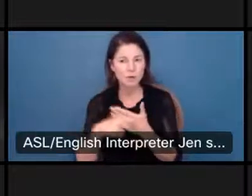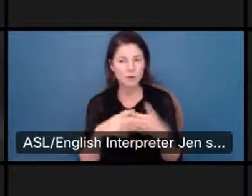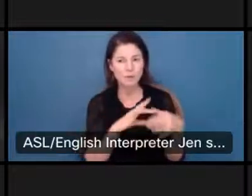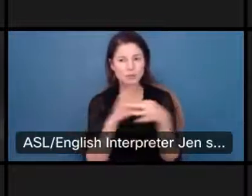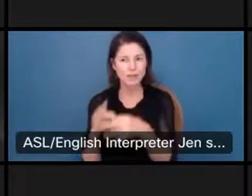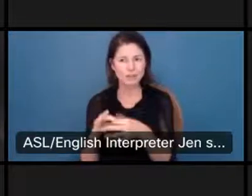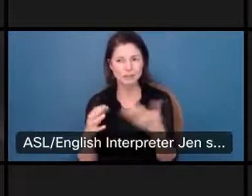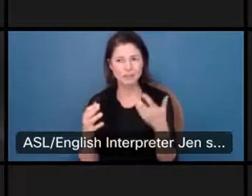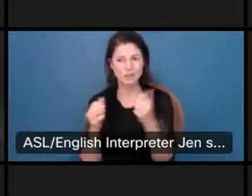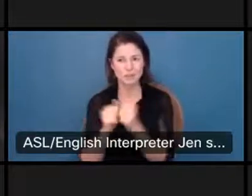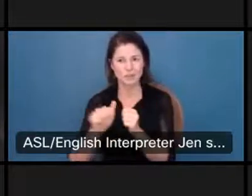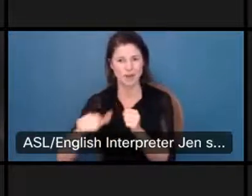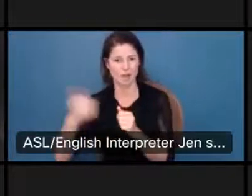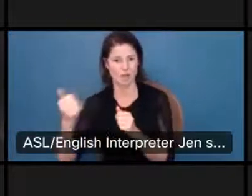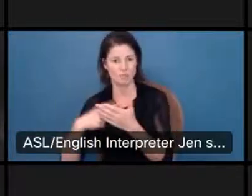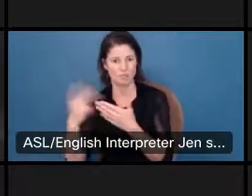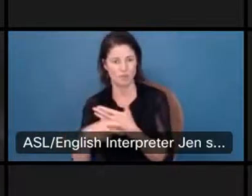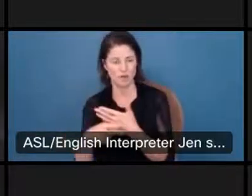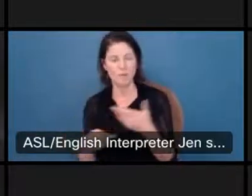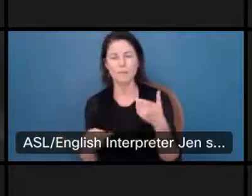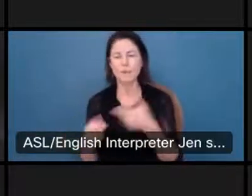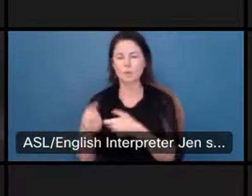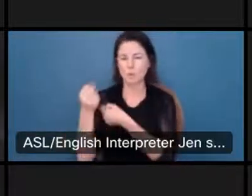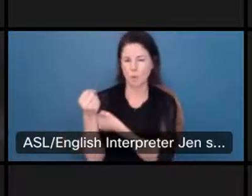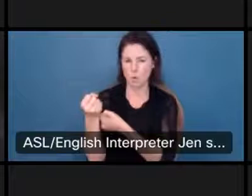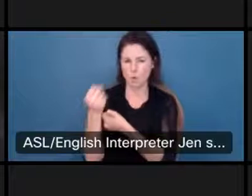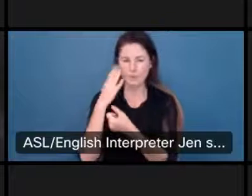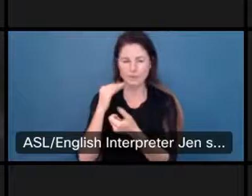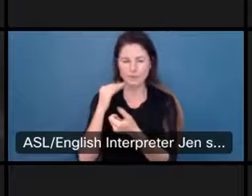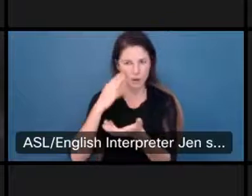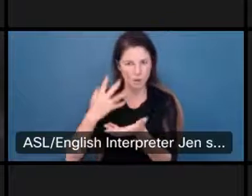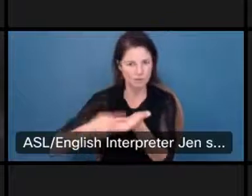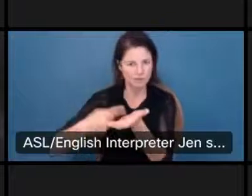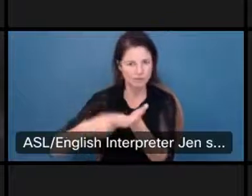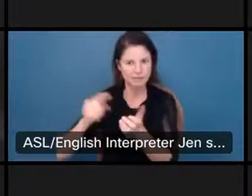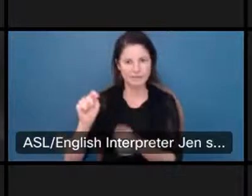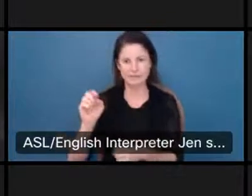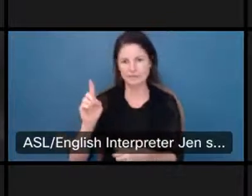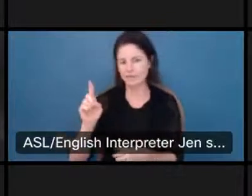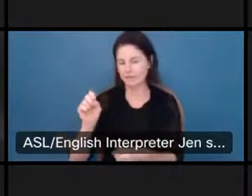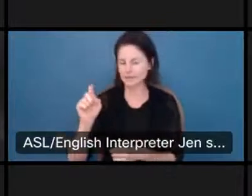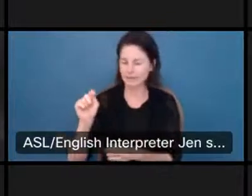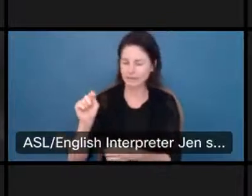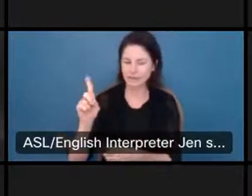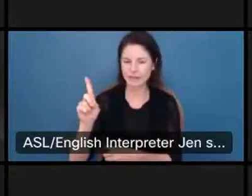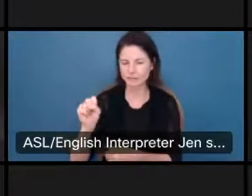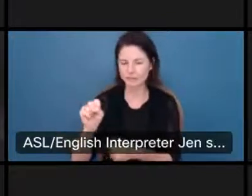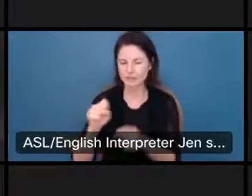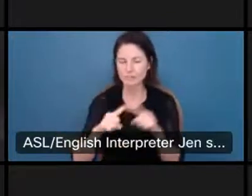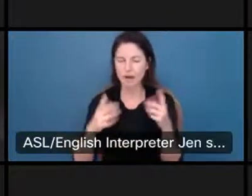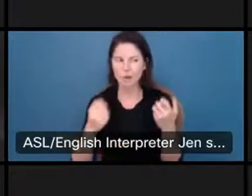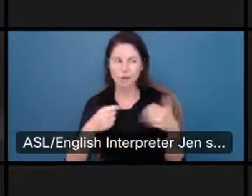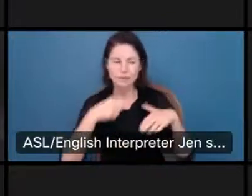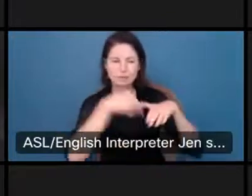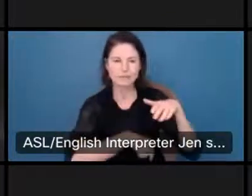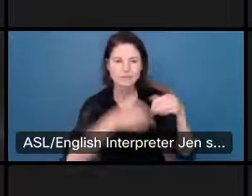a little bit because I want to touch on, because I know we want to talk about tailored day services, but I also want to touch real quickly on some other information that I feel like is